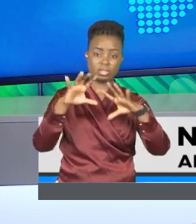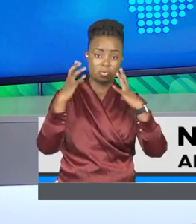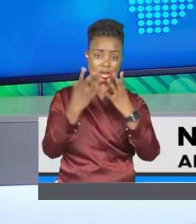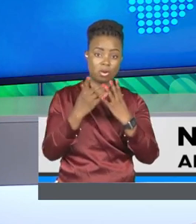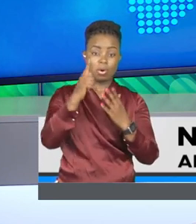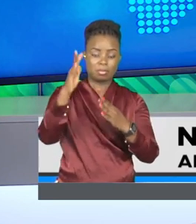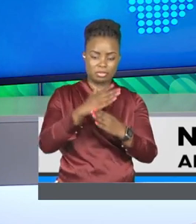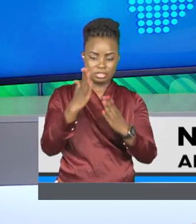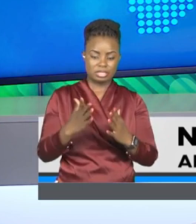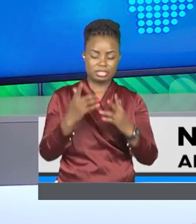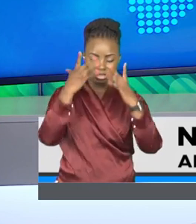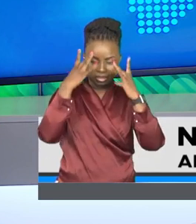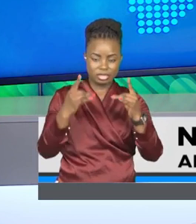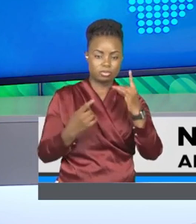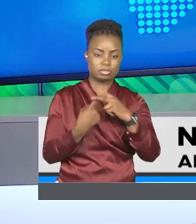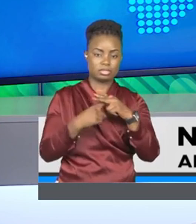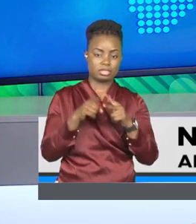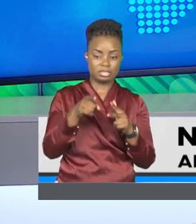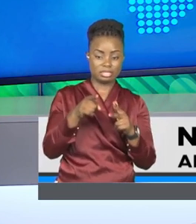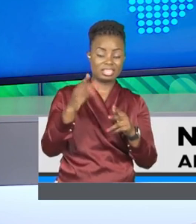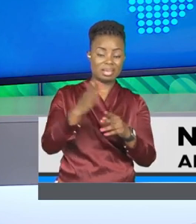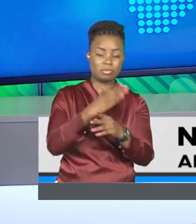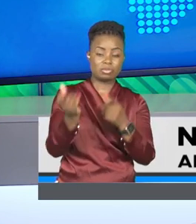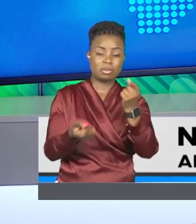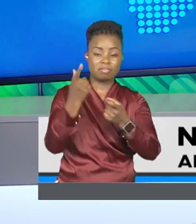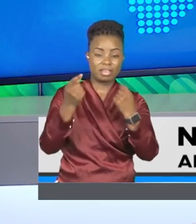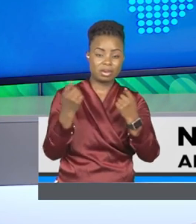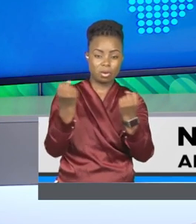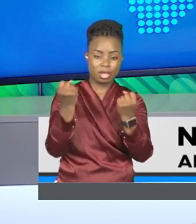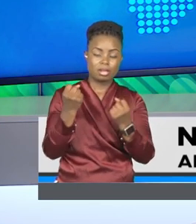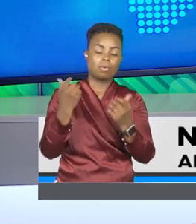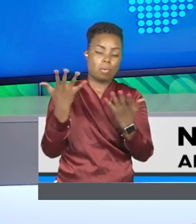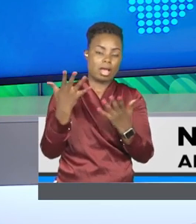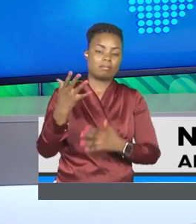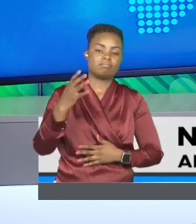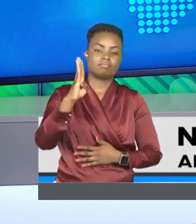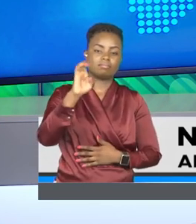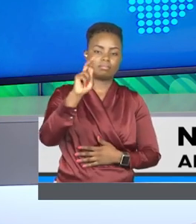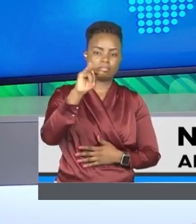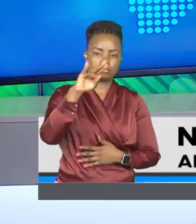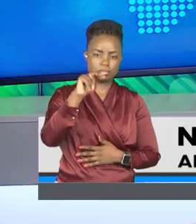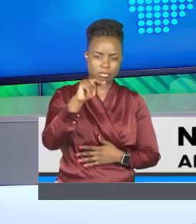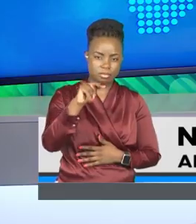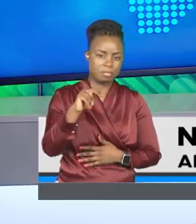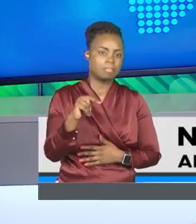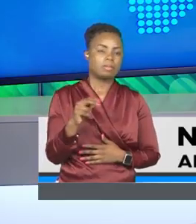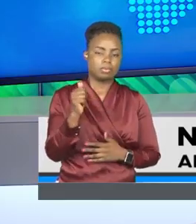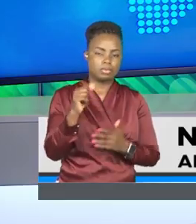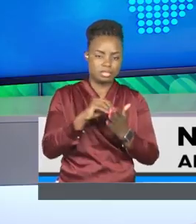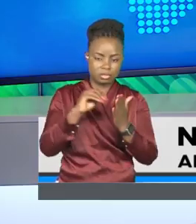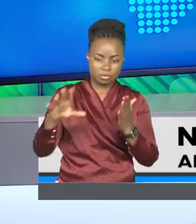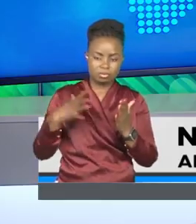the festival, a musical event held in the lake villages of Benin, which often find themselves excluded from the cultural